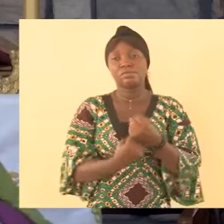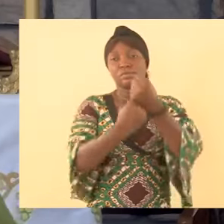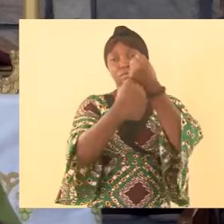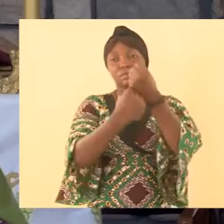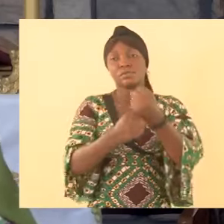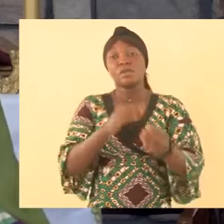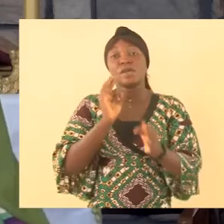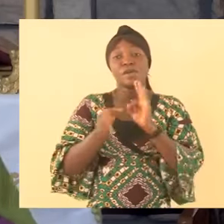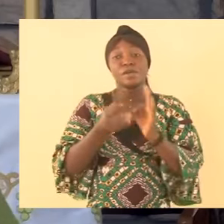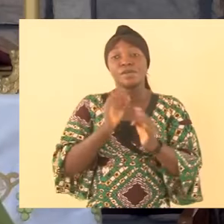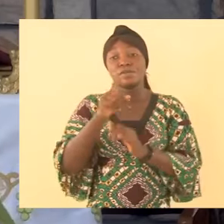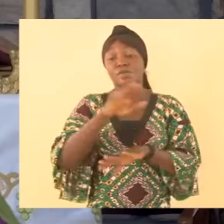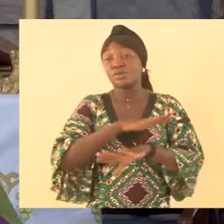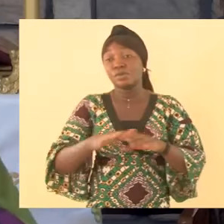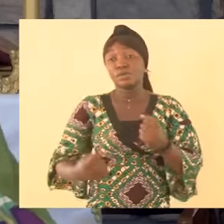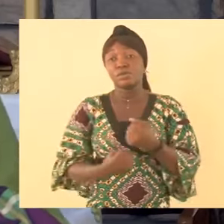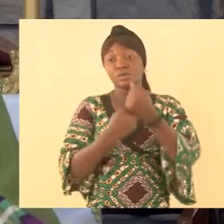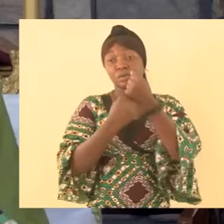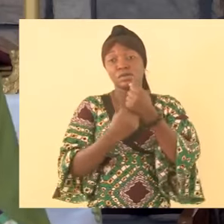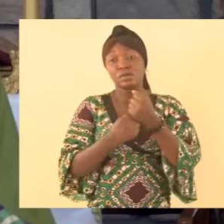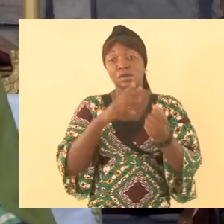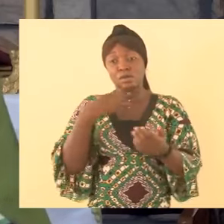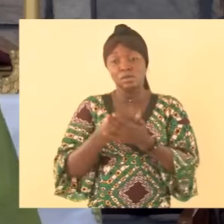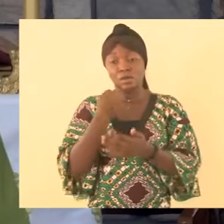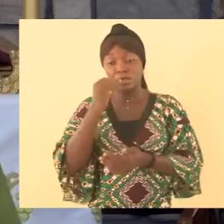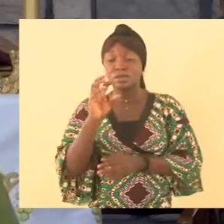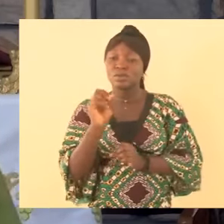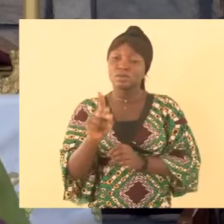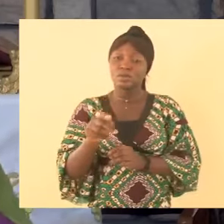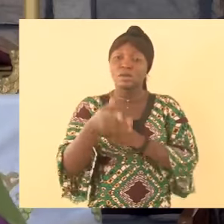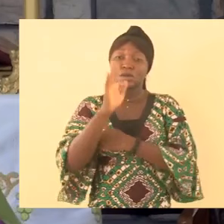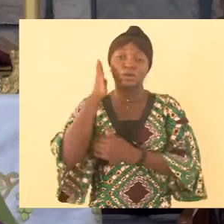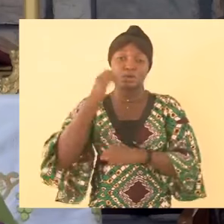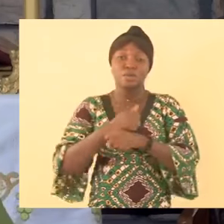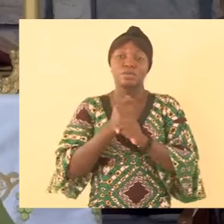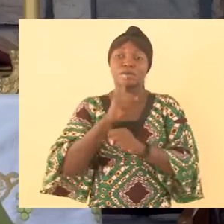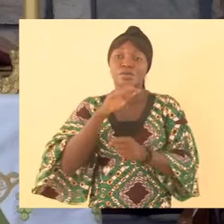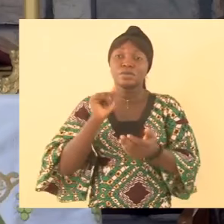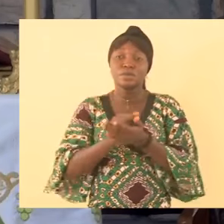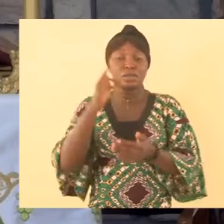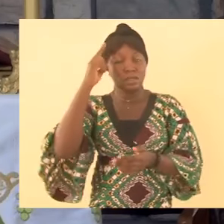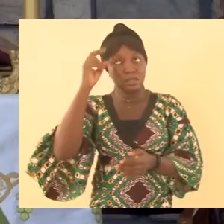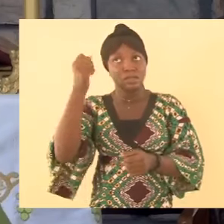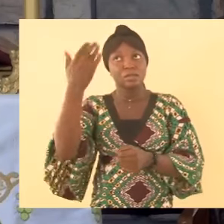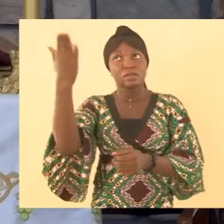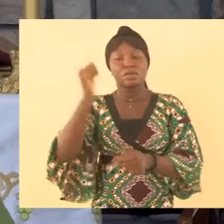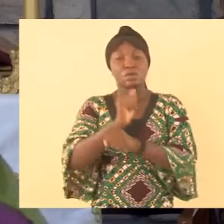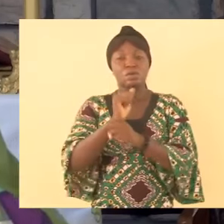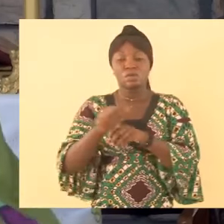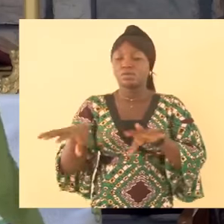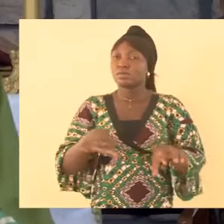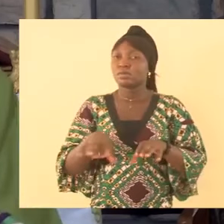you support. If you don't support, well, it's okay. God will make sure that his work is